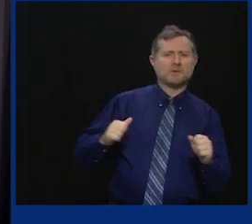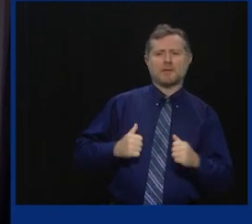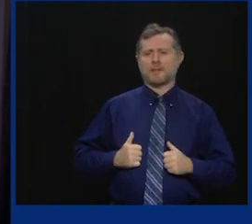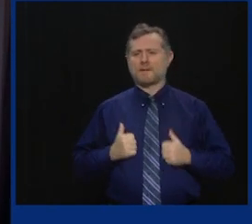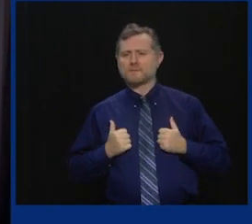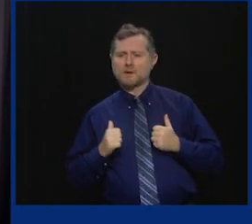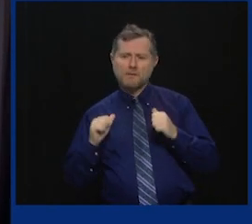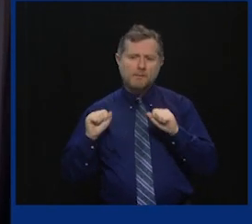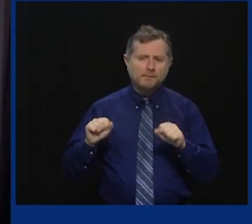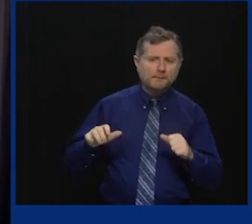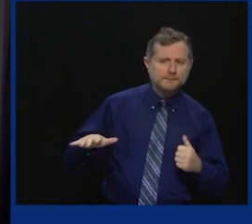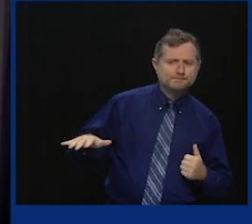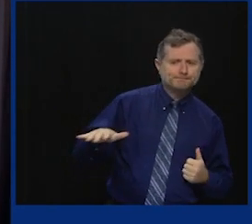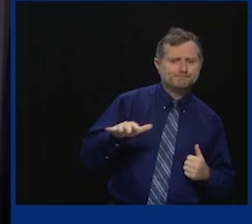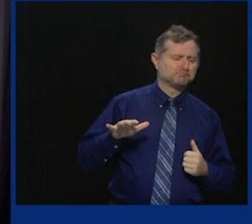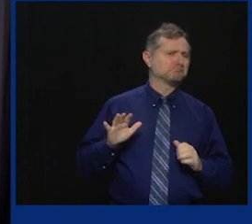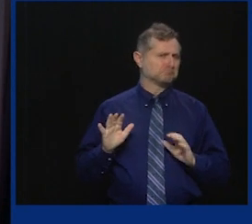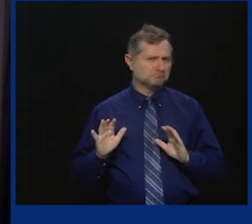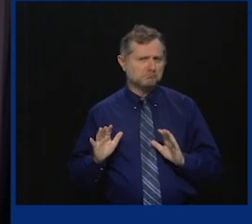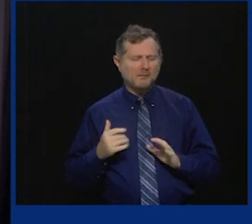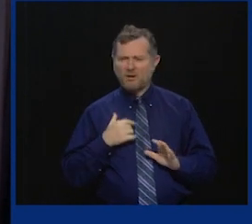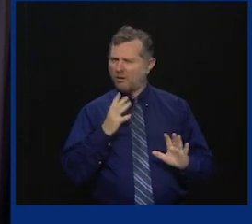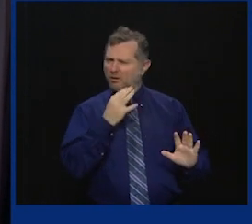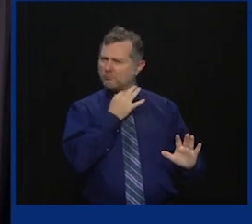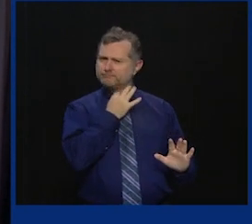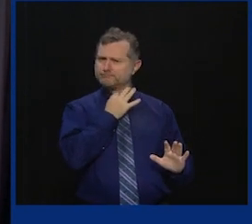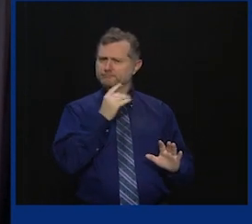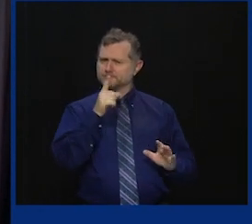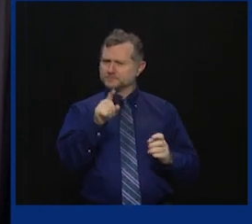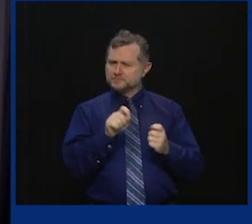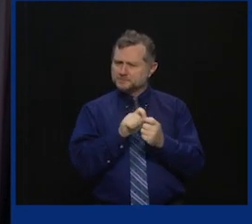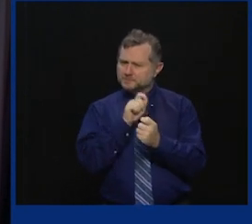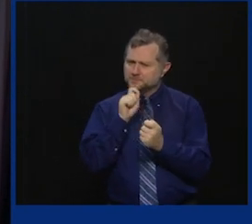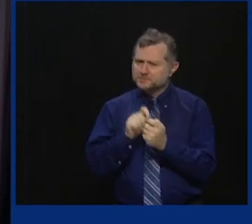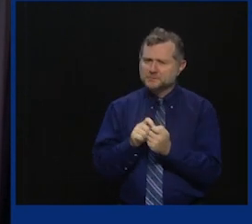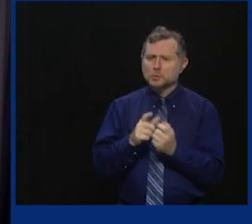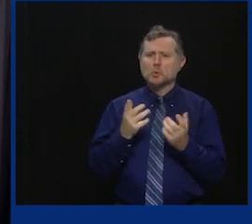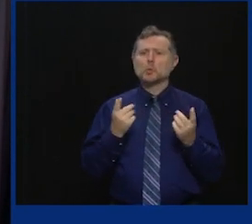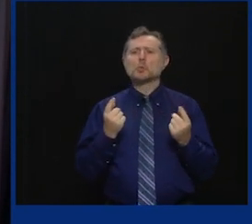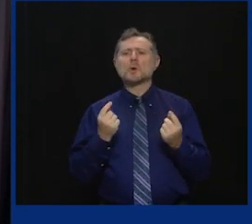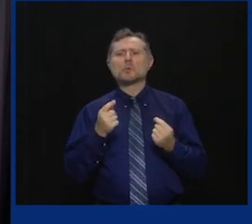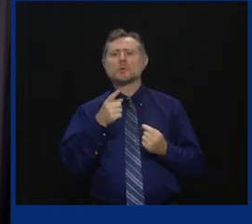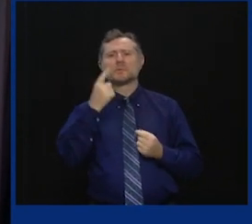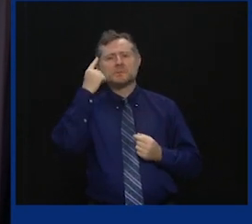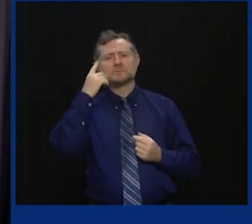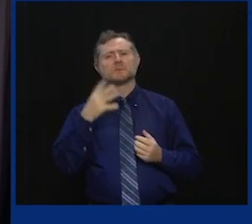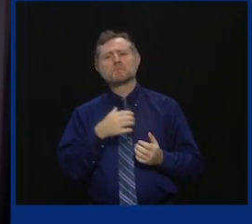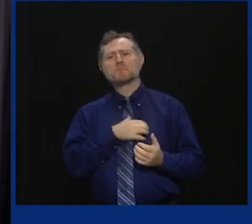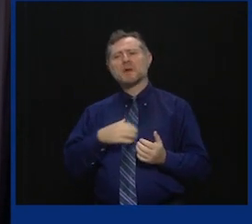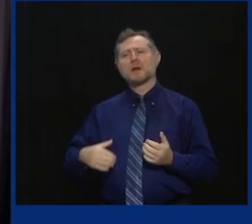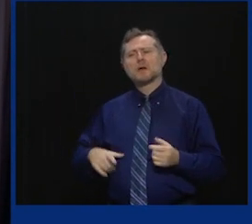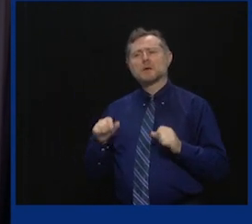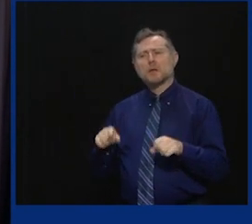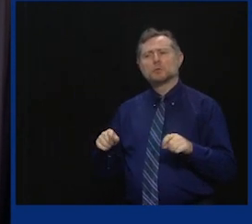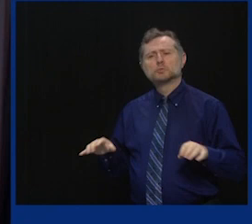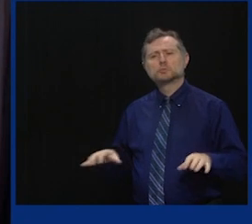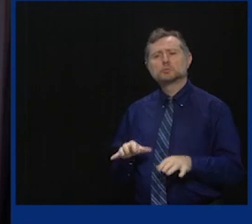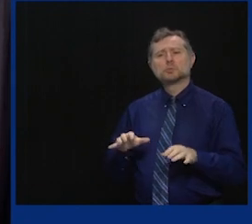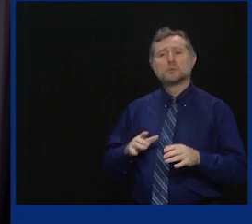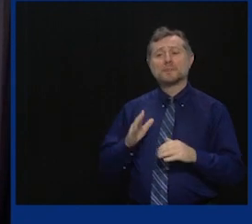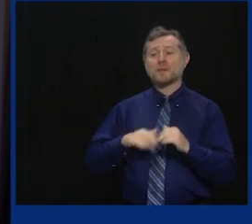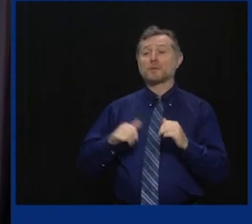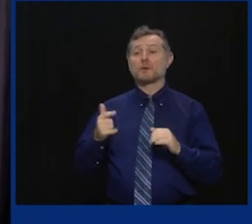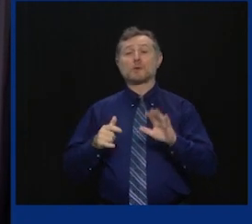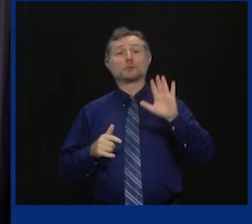was wondering, what specifically do you think the mayor needs to do beyond the action you have taken today? And